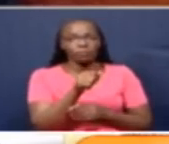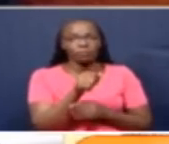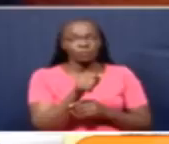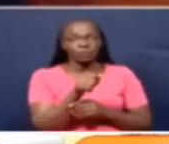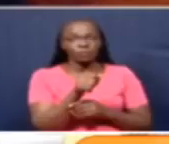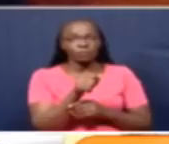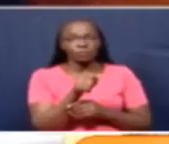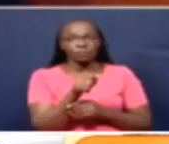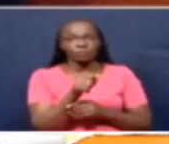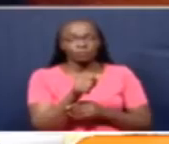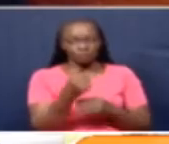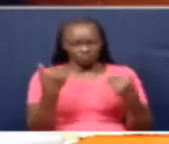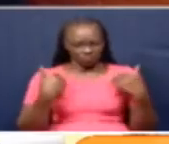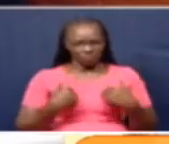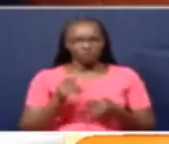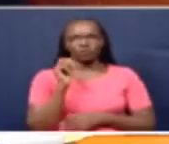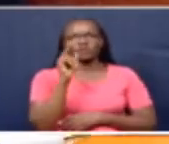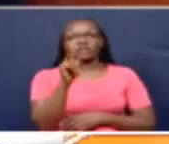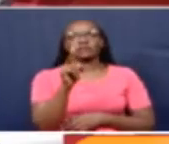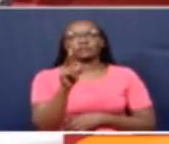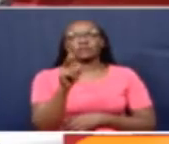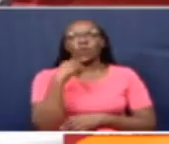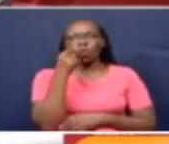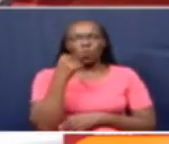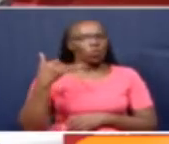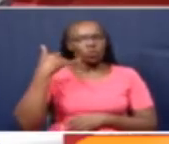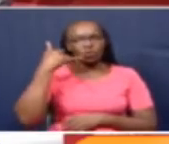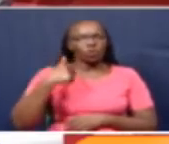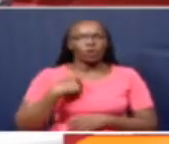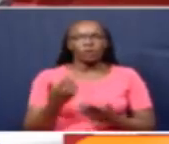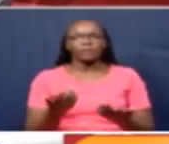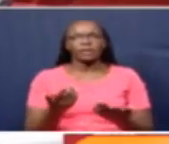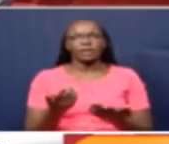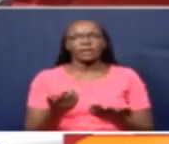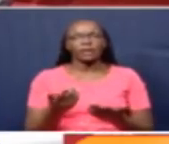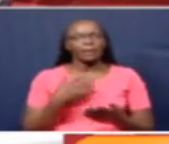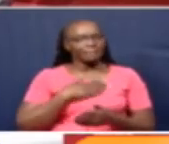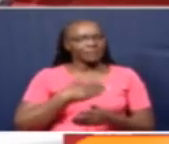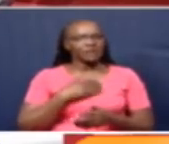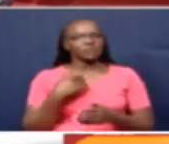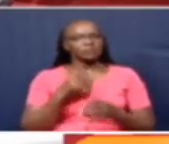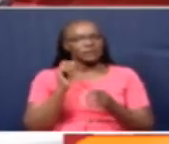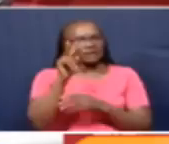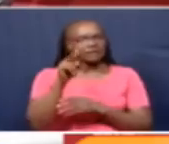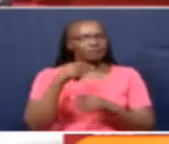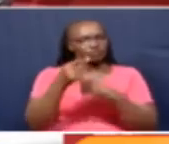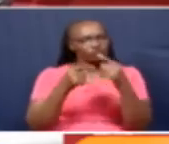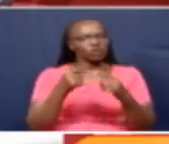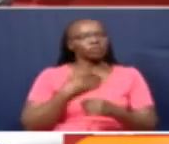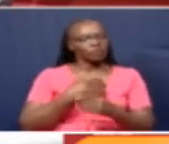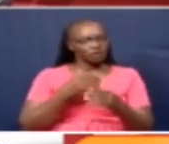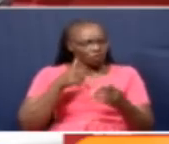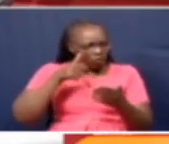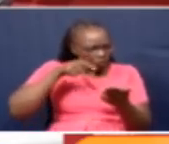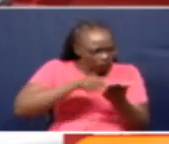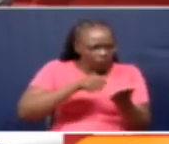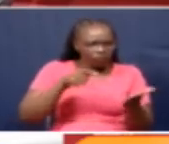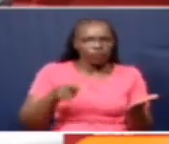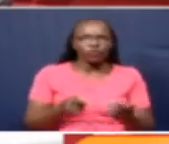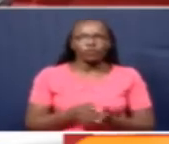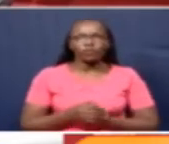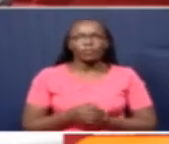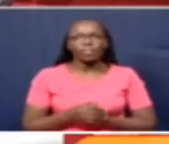What are you on? I'm on TV, man. What's the name on that? I mean, tell him, listen, man, I'm on TV. Yeah. Let me go turn it off.